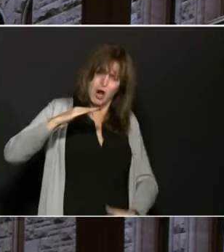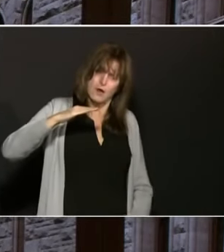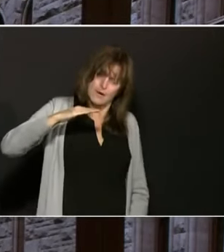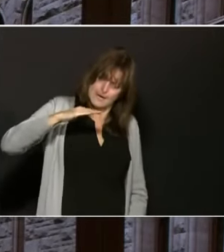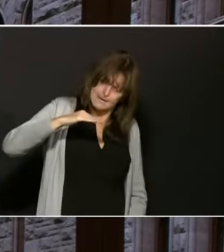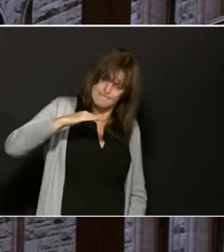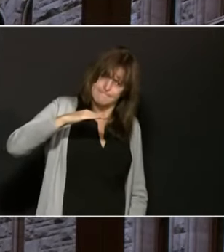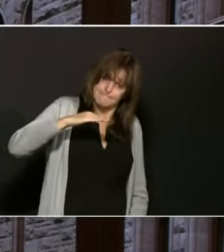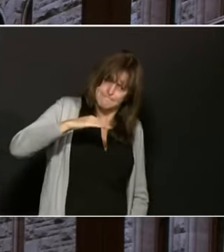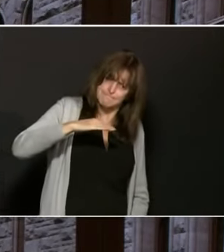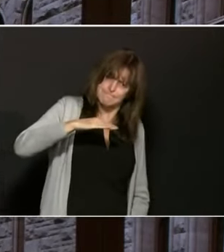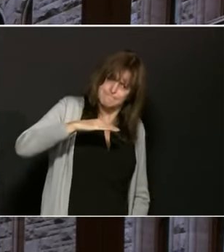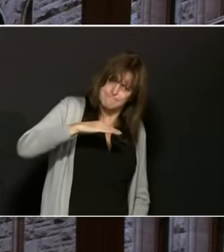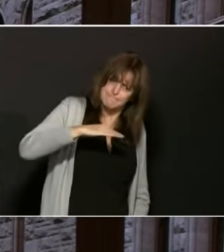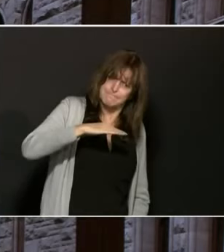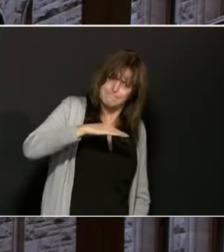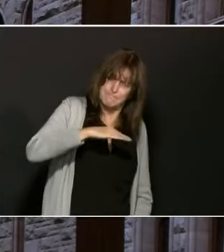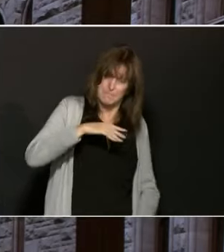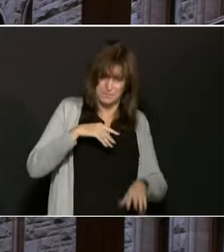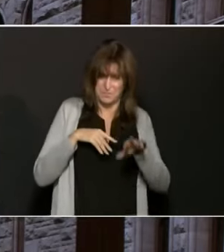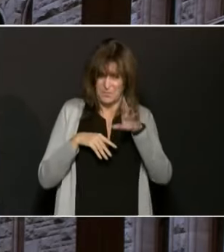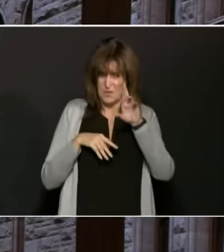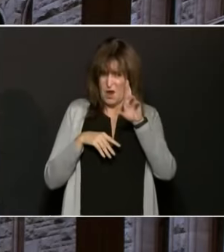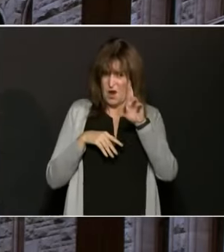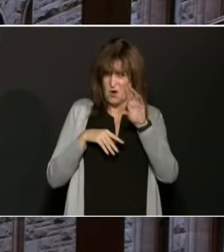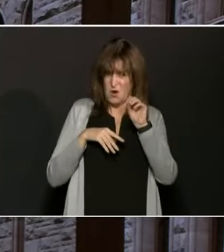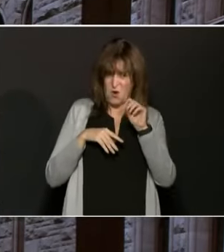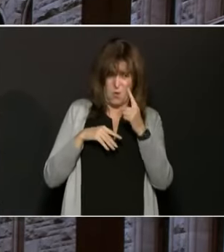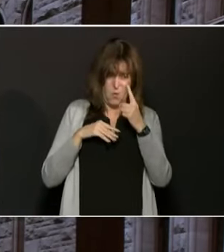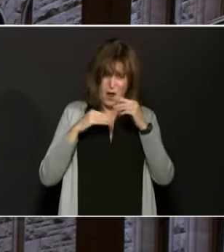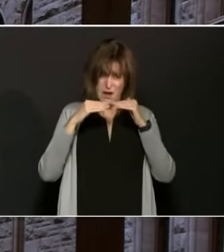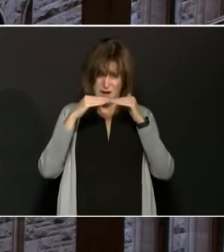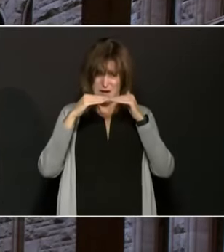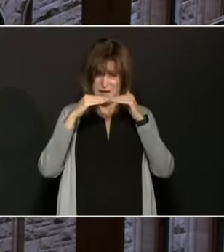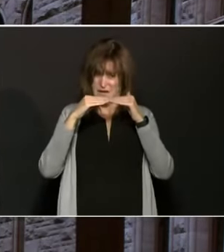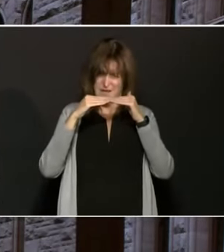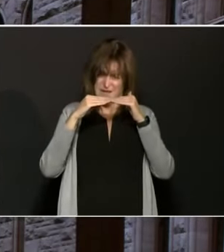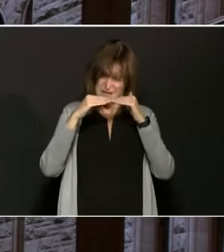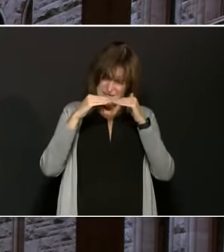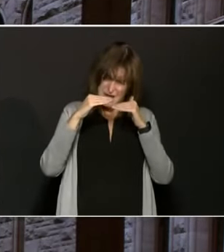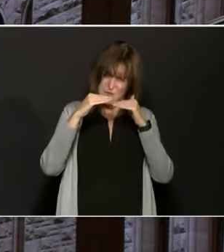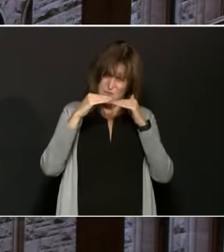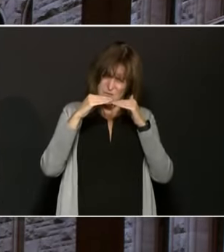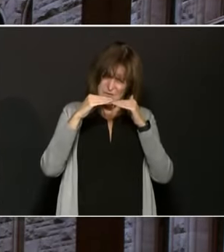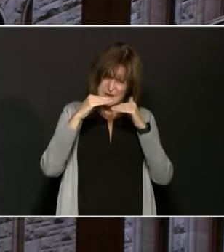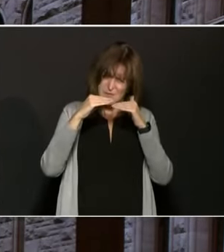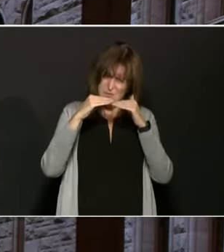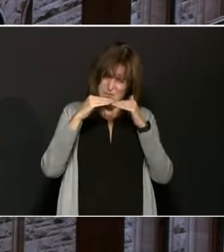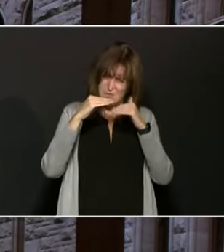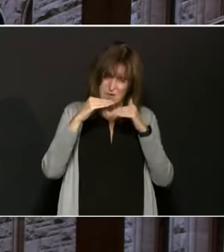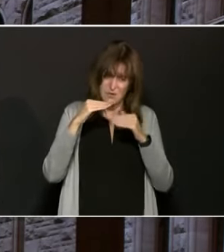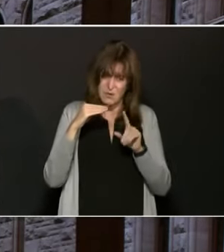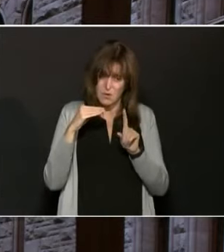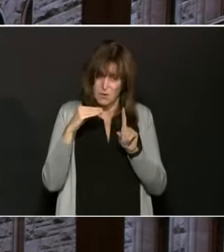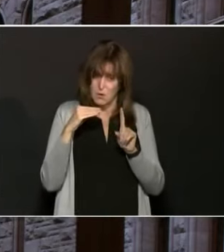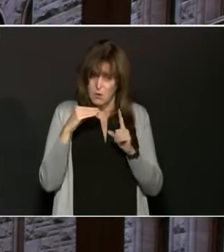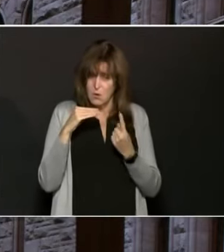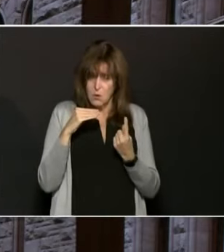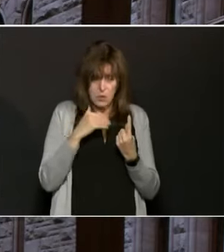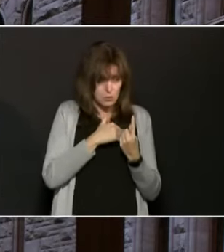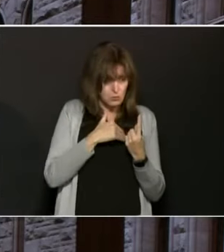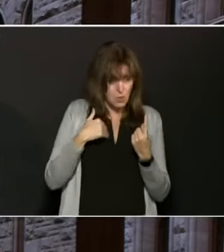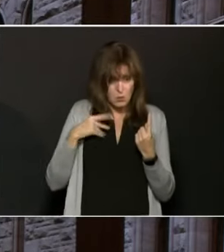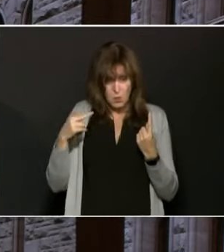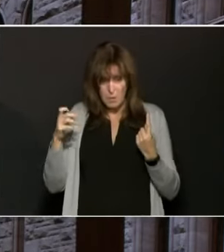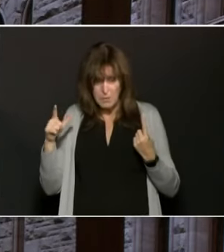than 1, not just in Toronto and Peel and in the zones around the GTA, in the outer ones too. And some of our smaller ones are